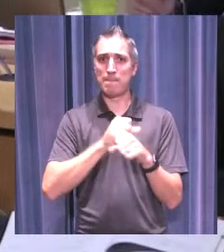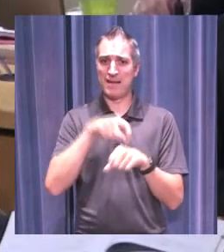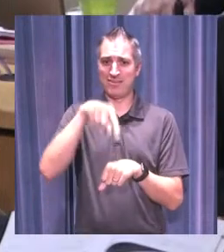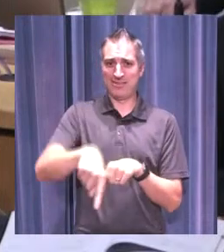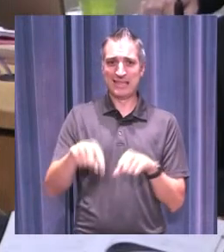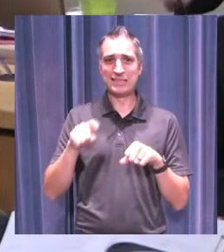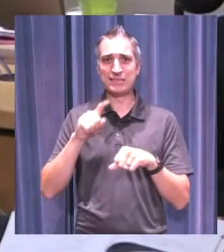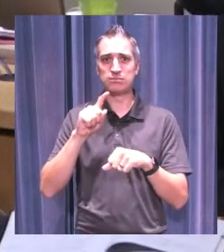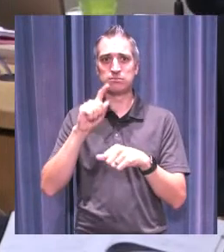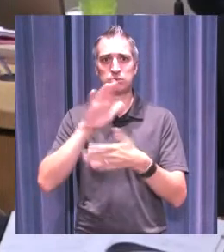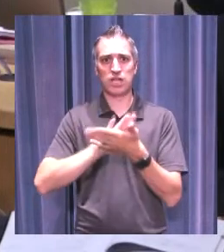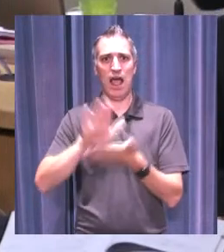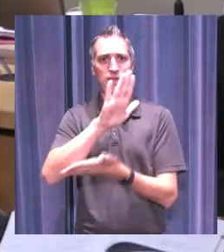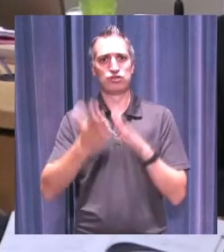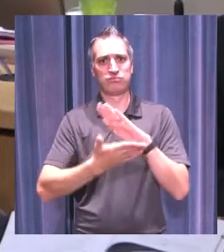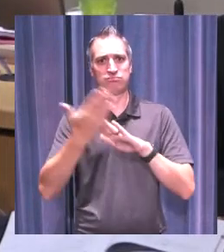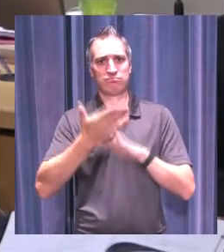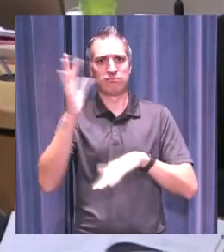function.